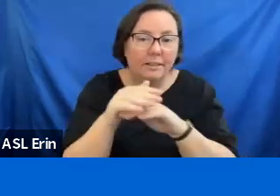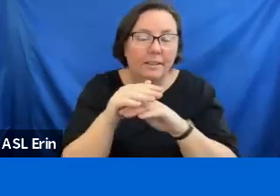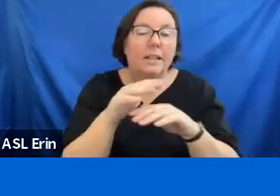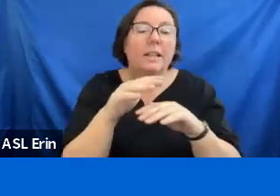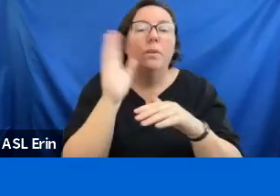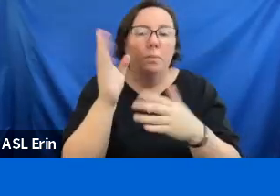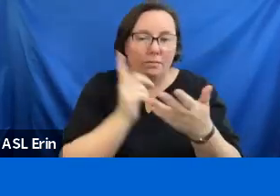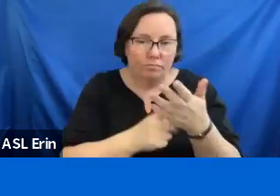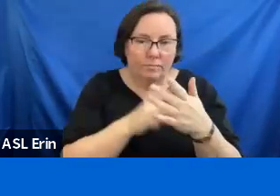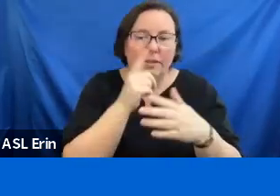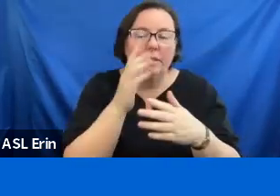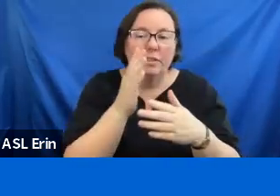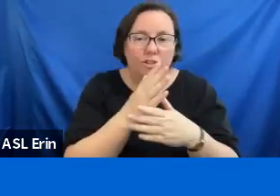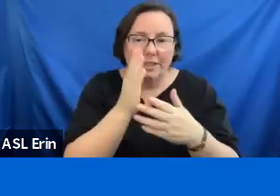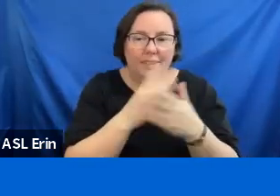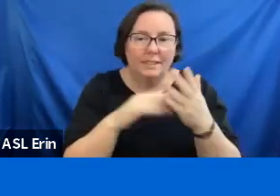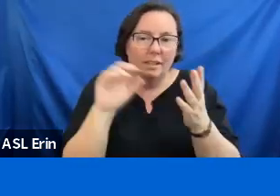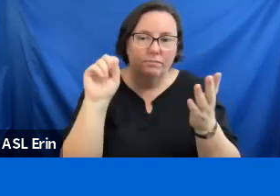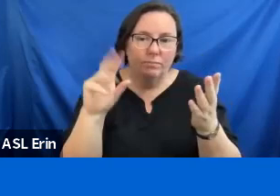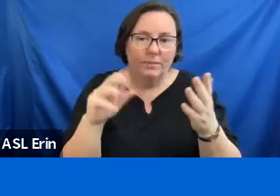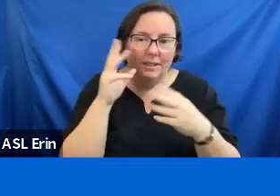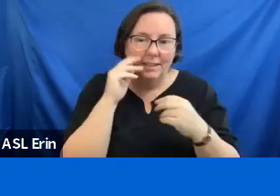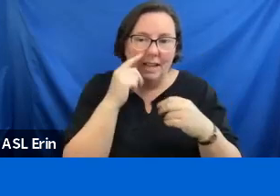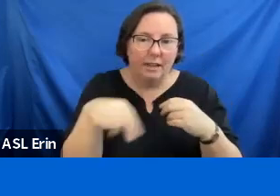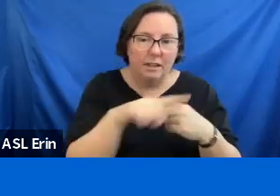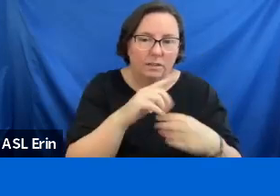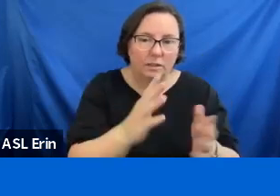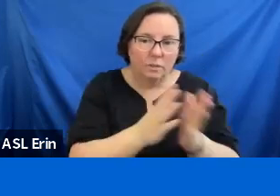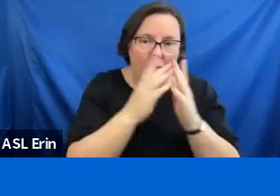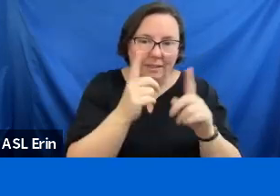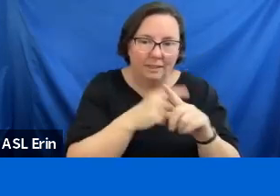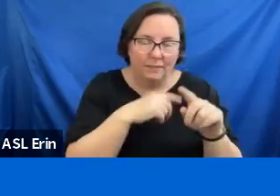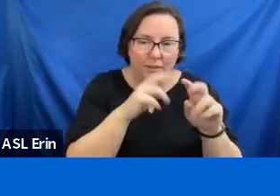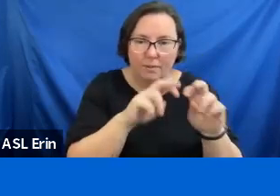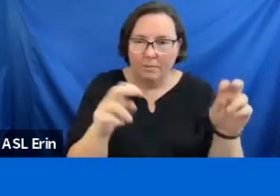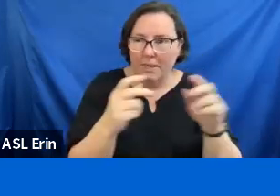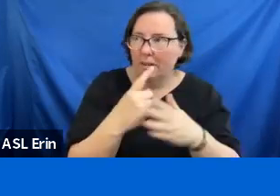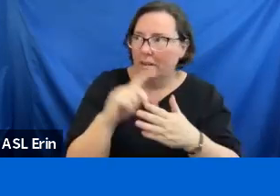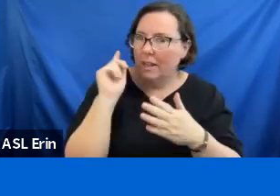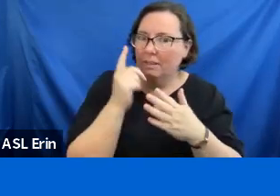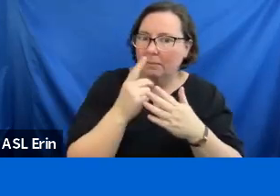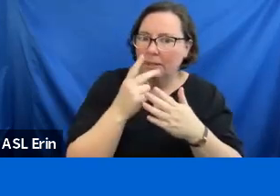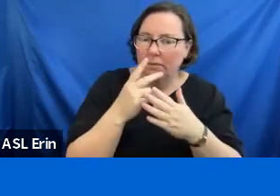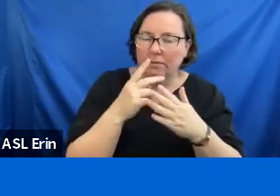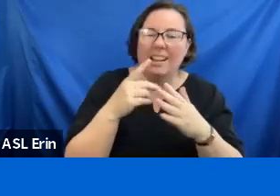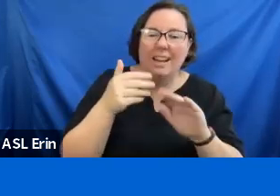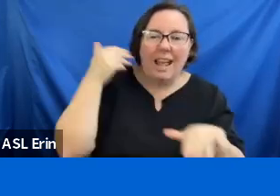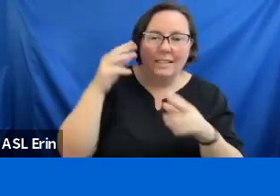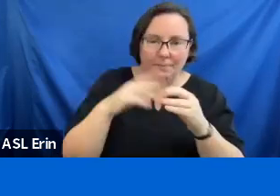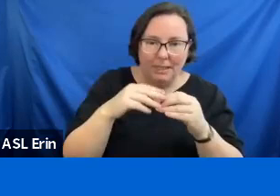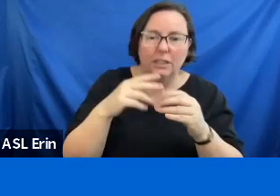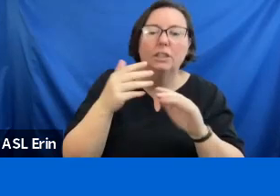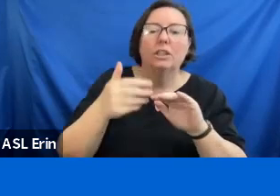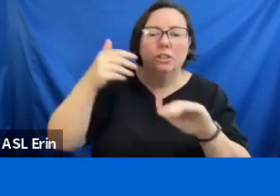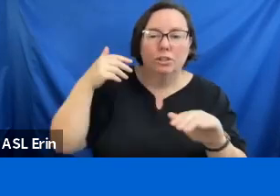of the data requests that came in from our, I believe, last 2 meetings.